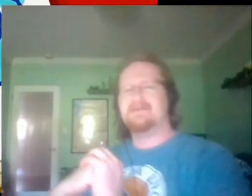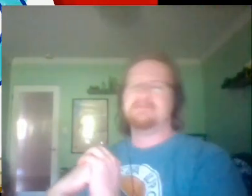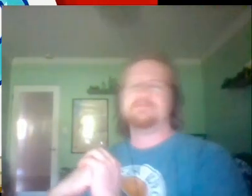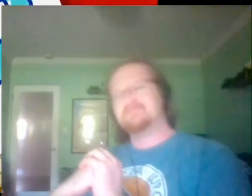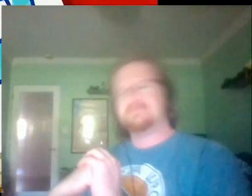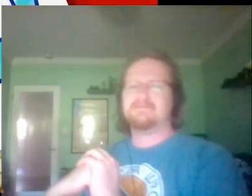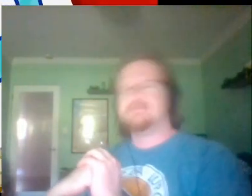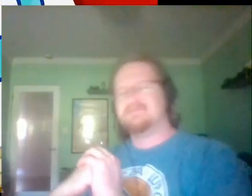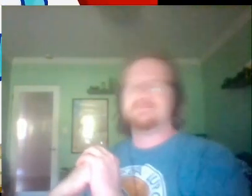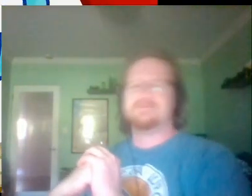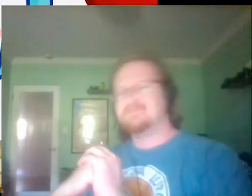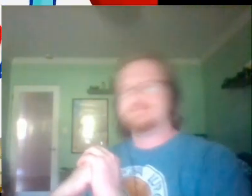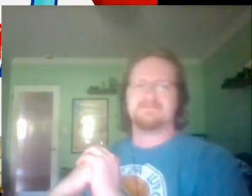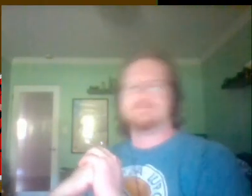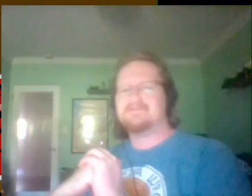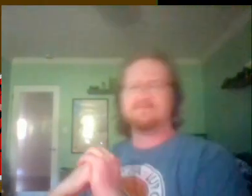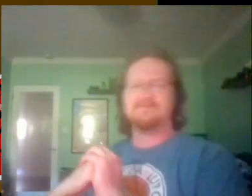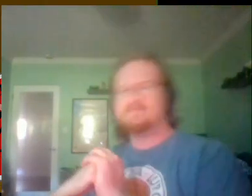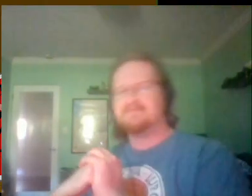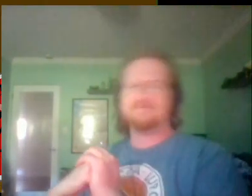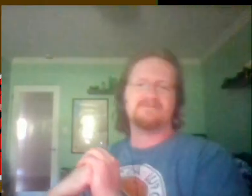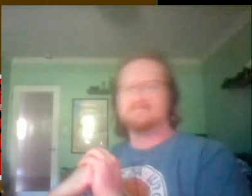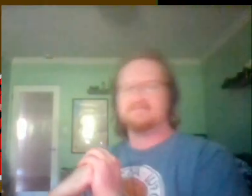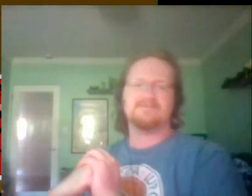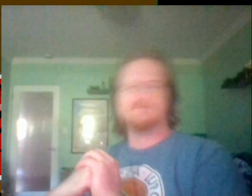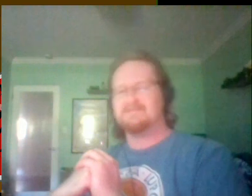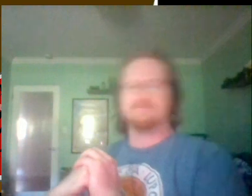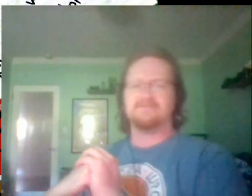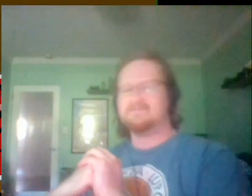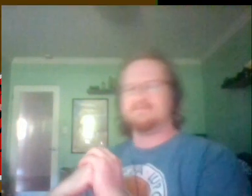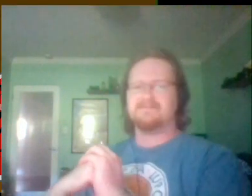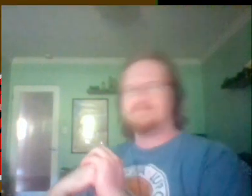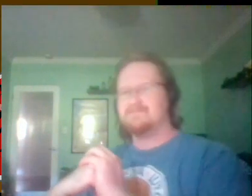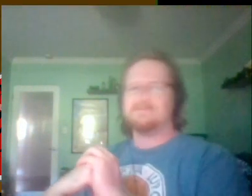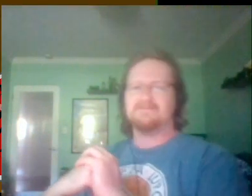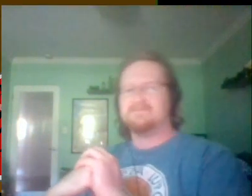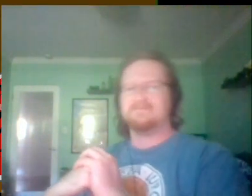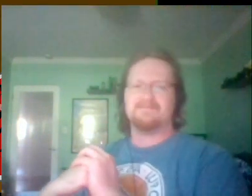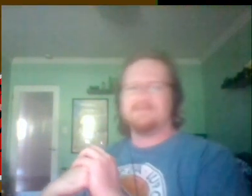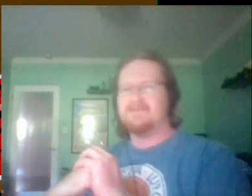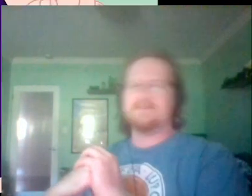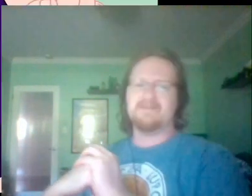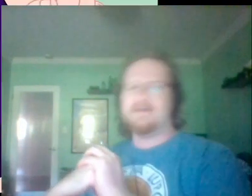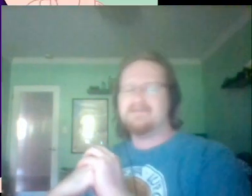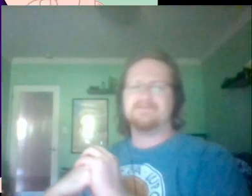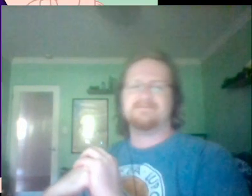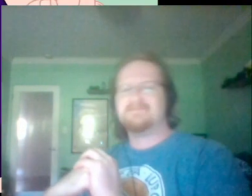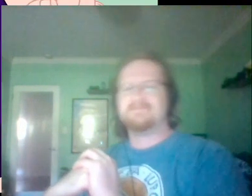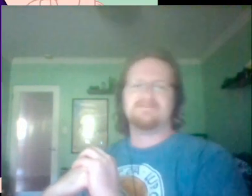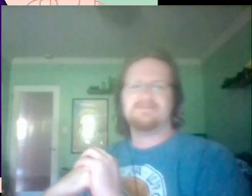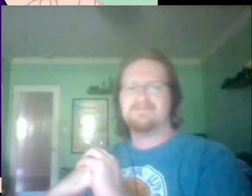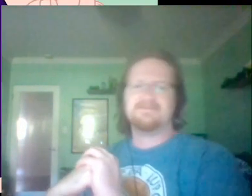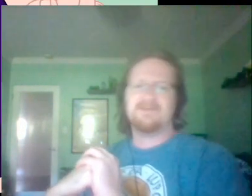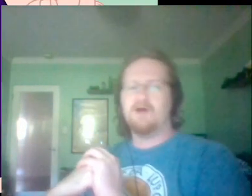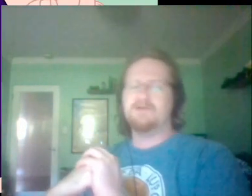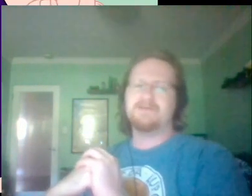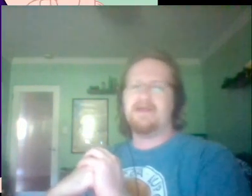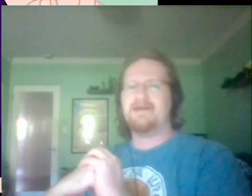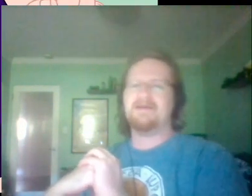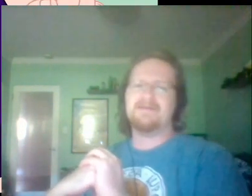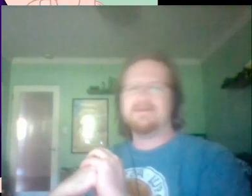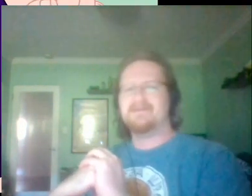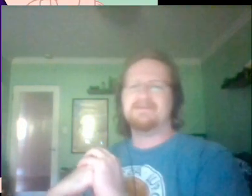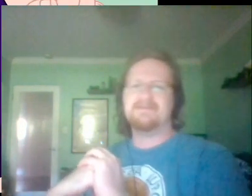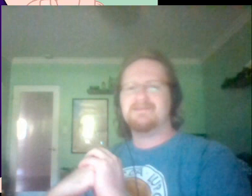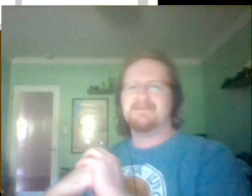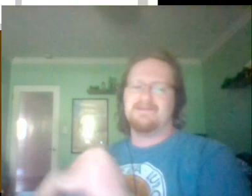News 5 Top stories with anchor person Strong Bad Strong Bad with the sports What the